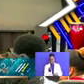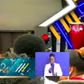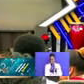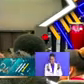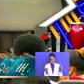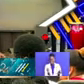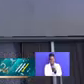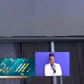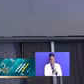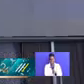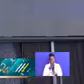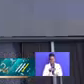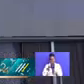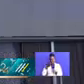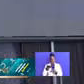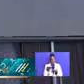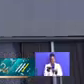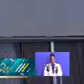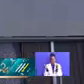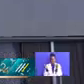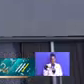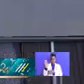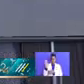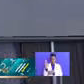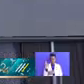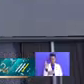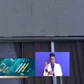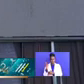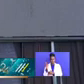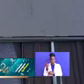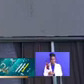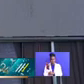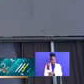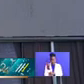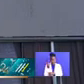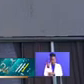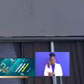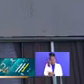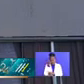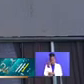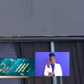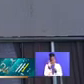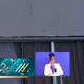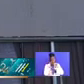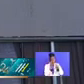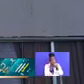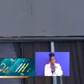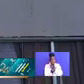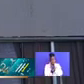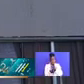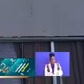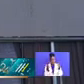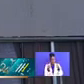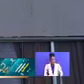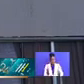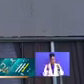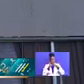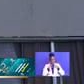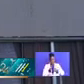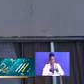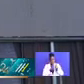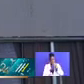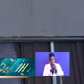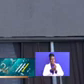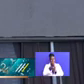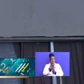altar cannot be my God are somebody understanding where we are going I want you to know because anything you never disagree will become